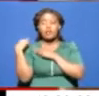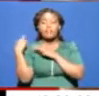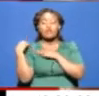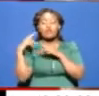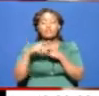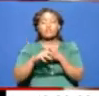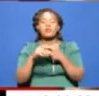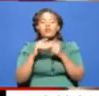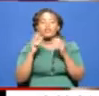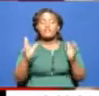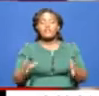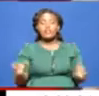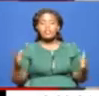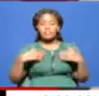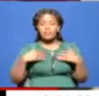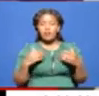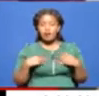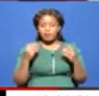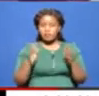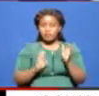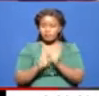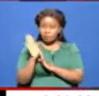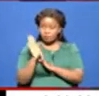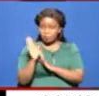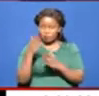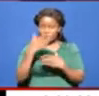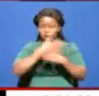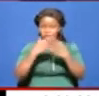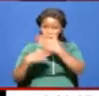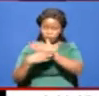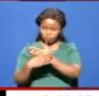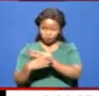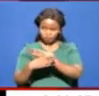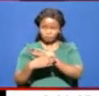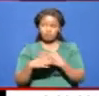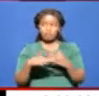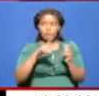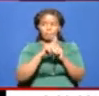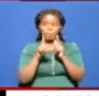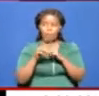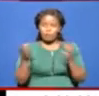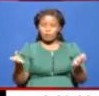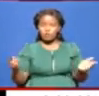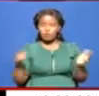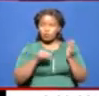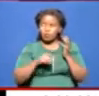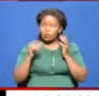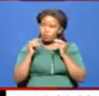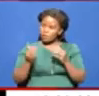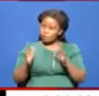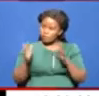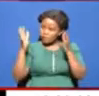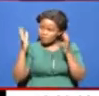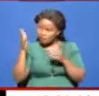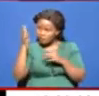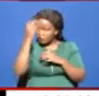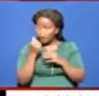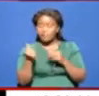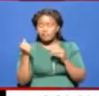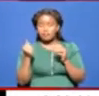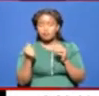in infrastructure development. And we appreciate that infrastructure development is the driver